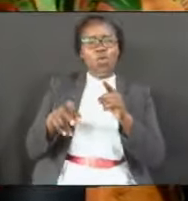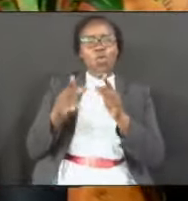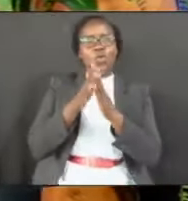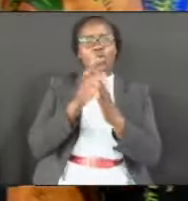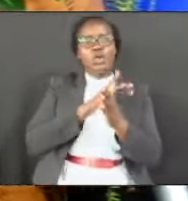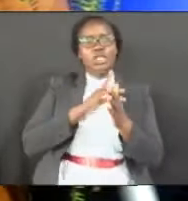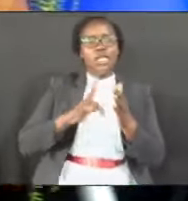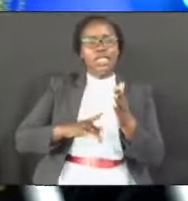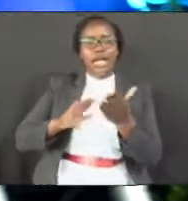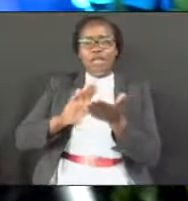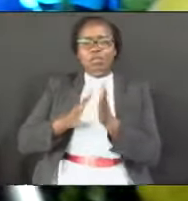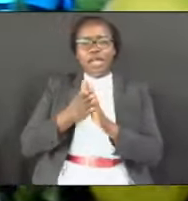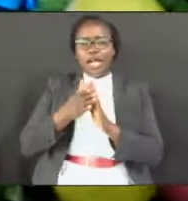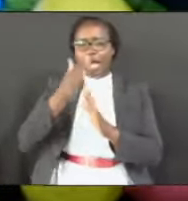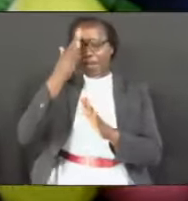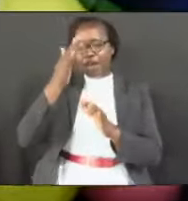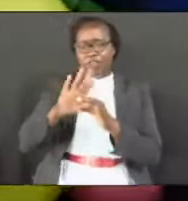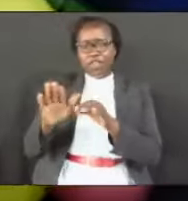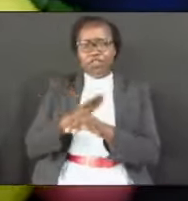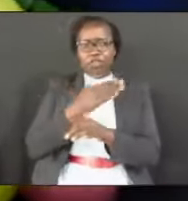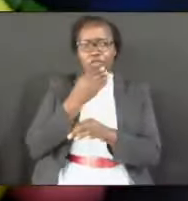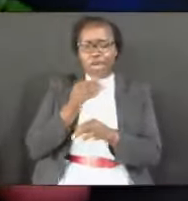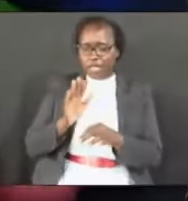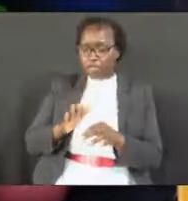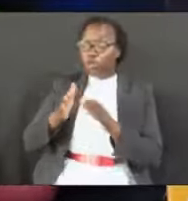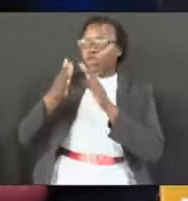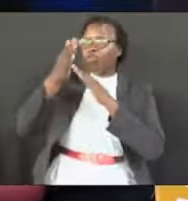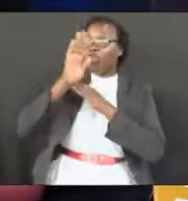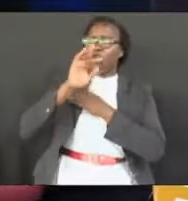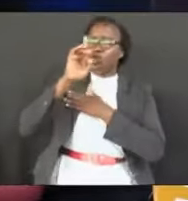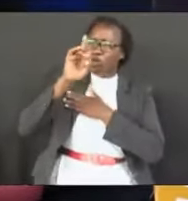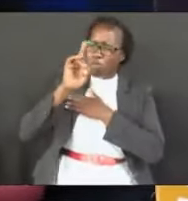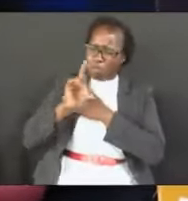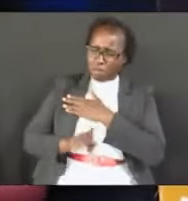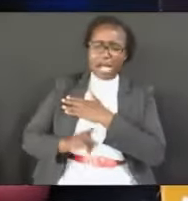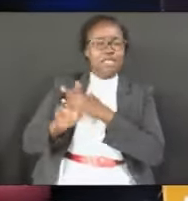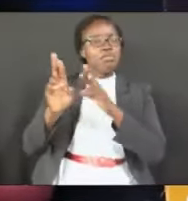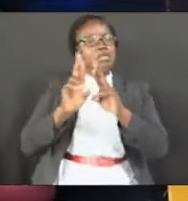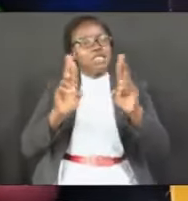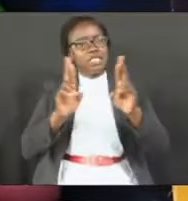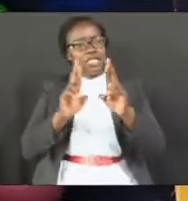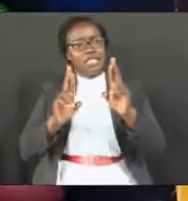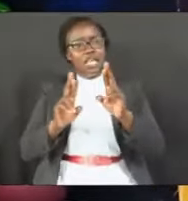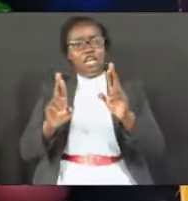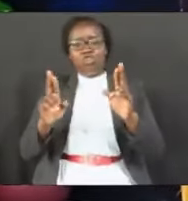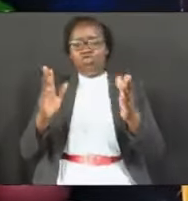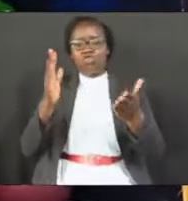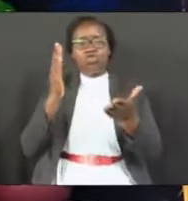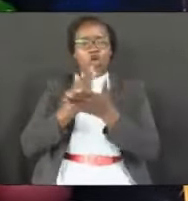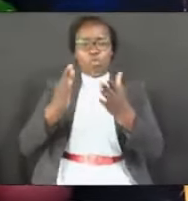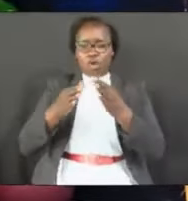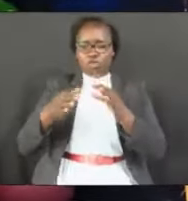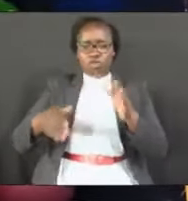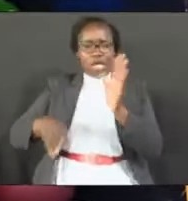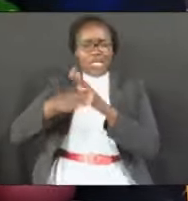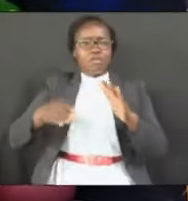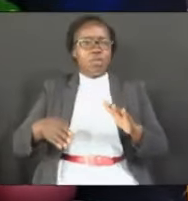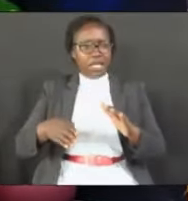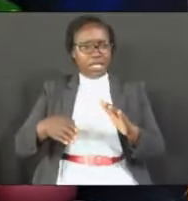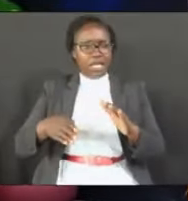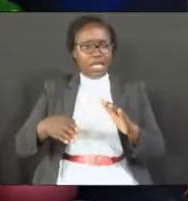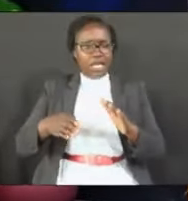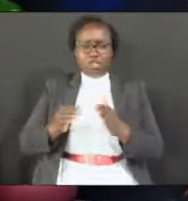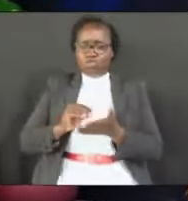a faithful man and a woman of God, you must be willing to excommunicate, to expel,